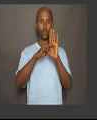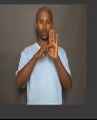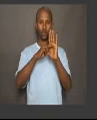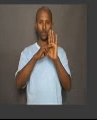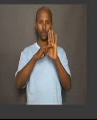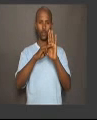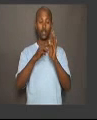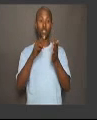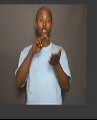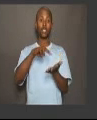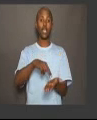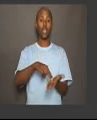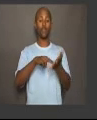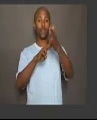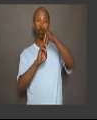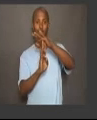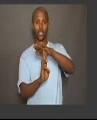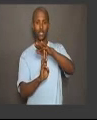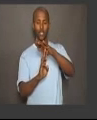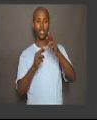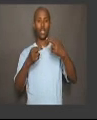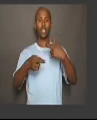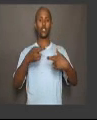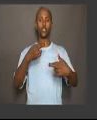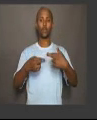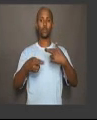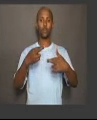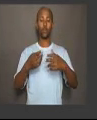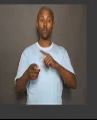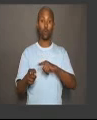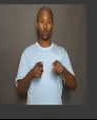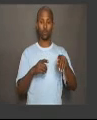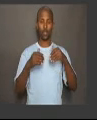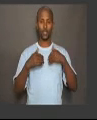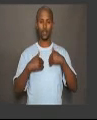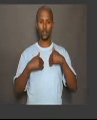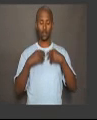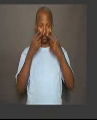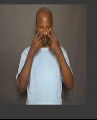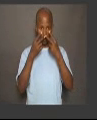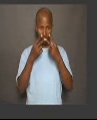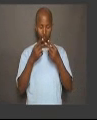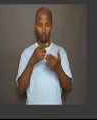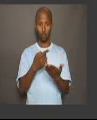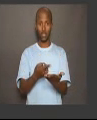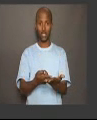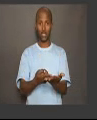The inverse relationship also exists, as we can see from these